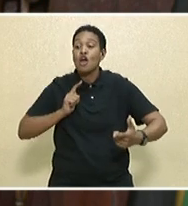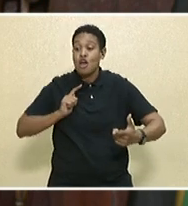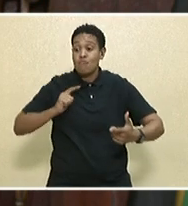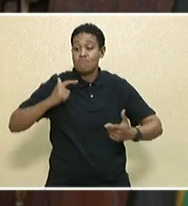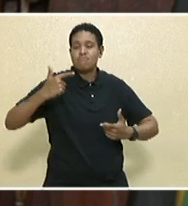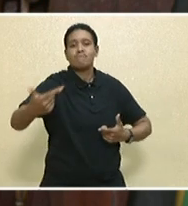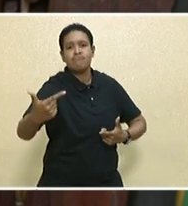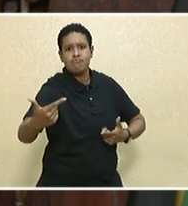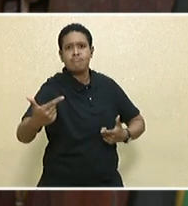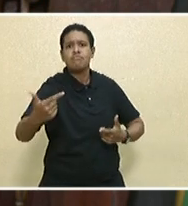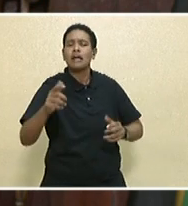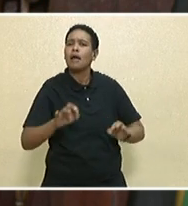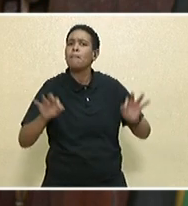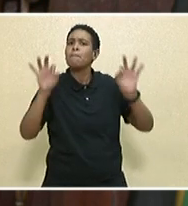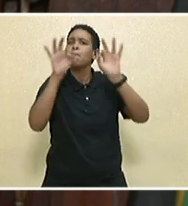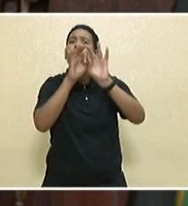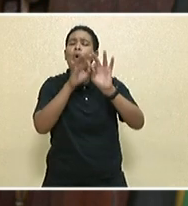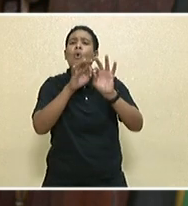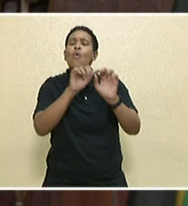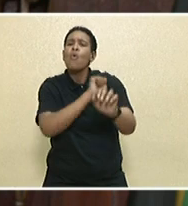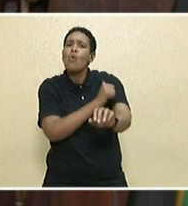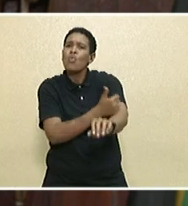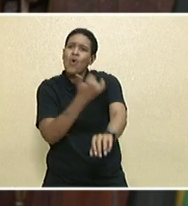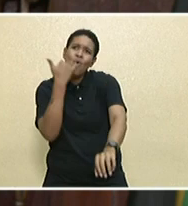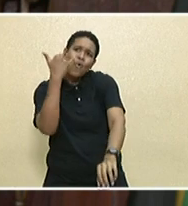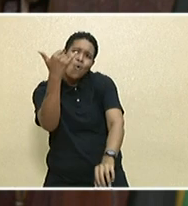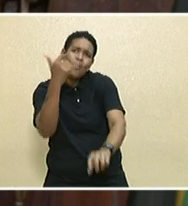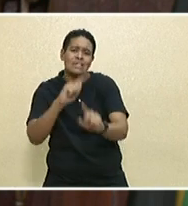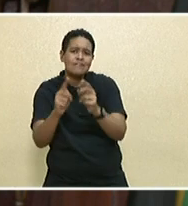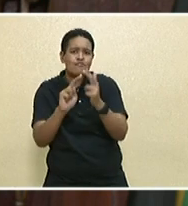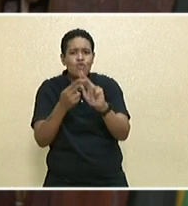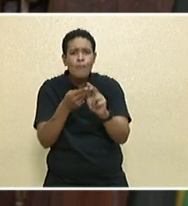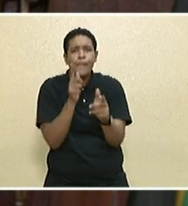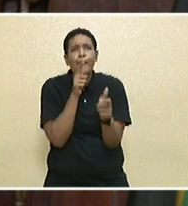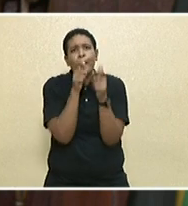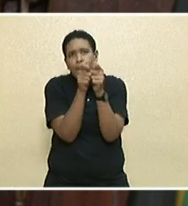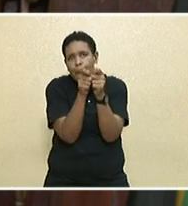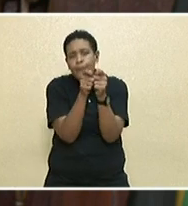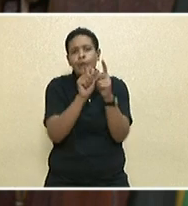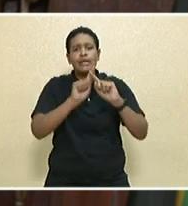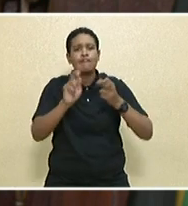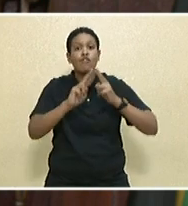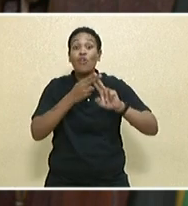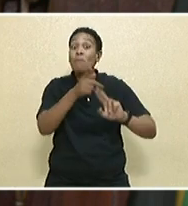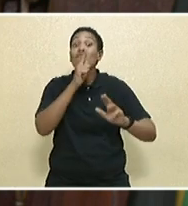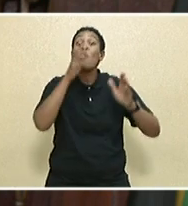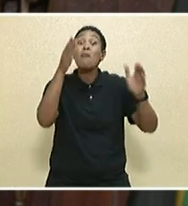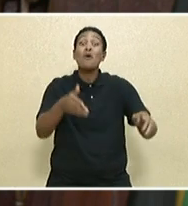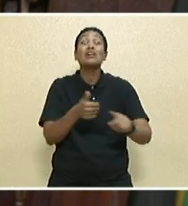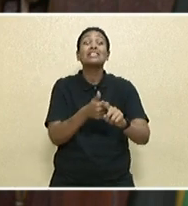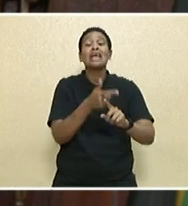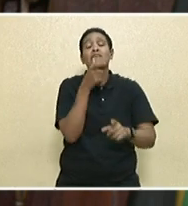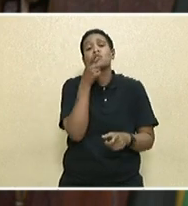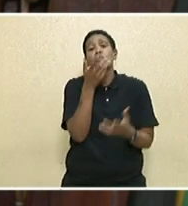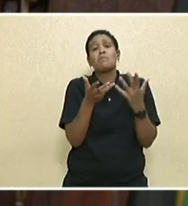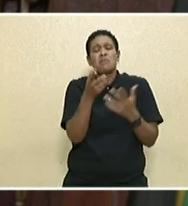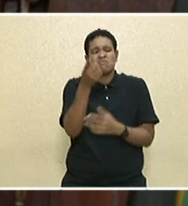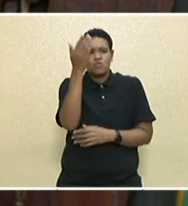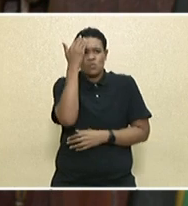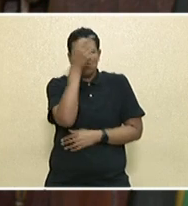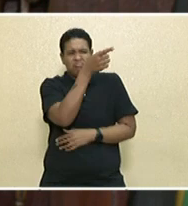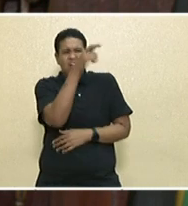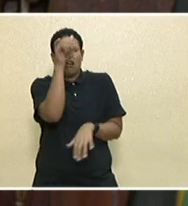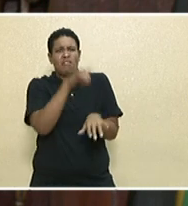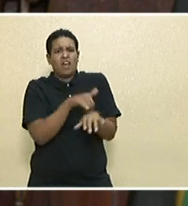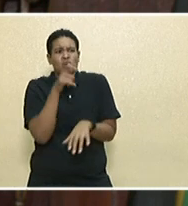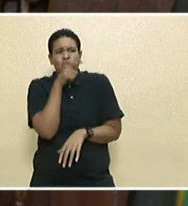authorities using the various lines that have been provided by the Ministry of Health of persons who you may have information on,